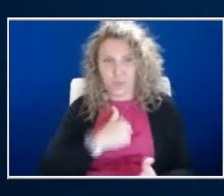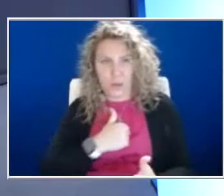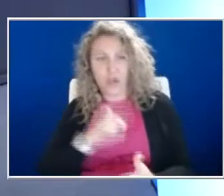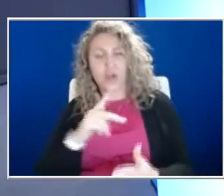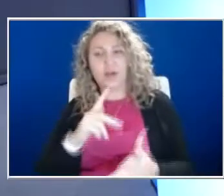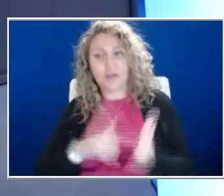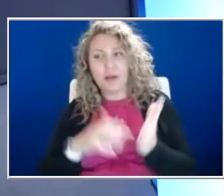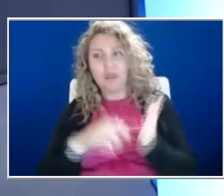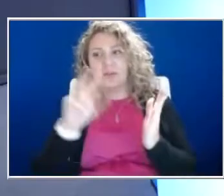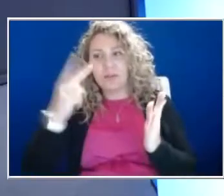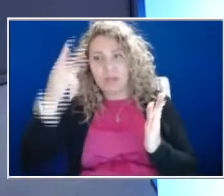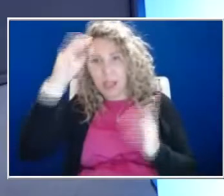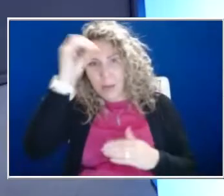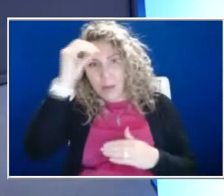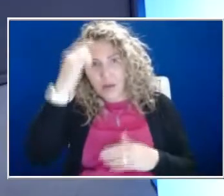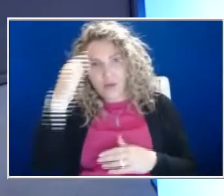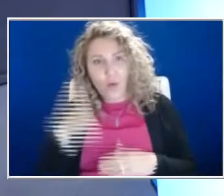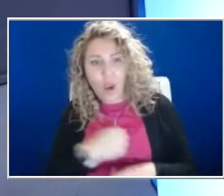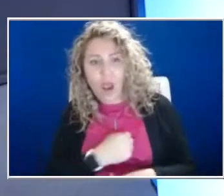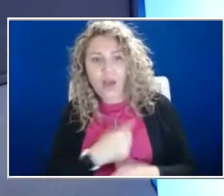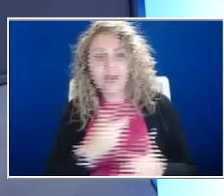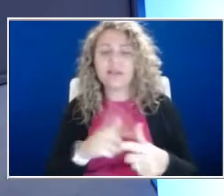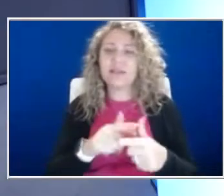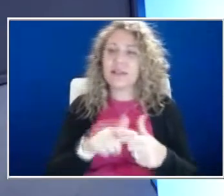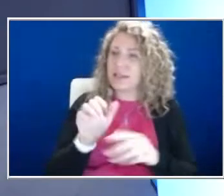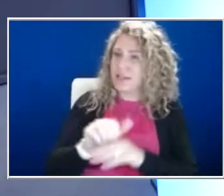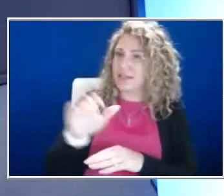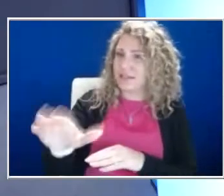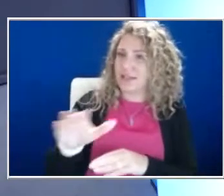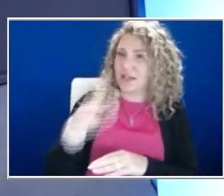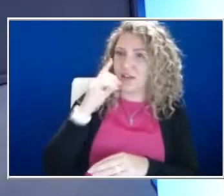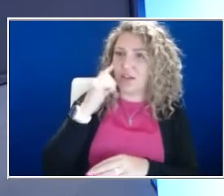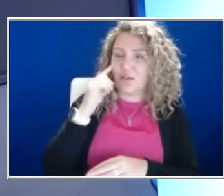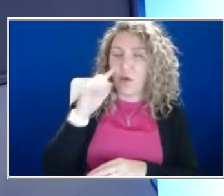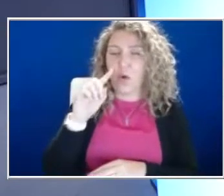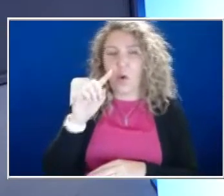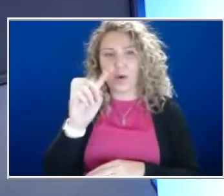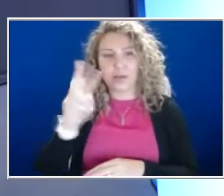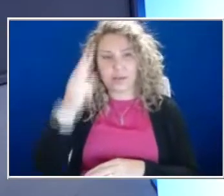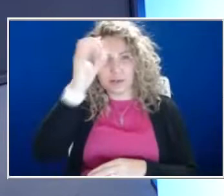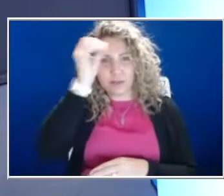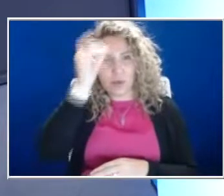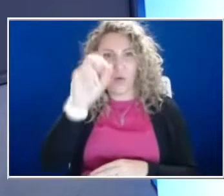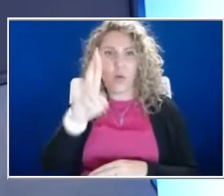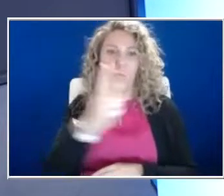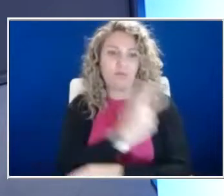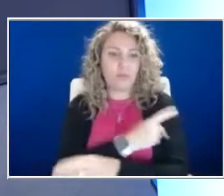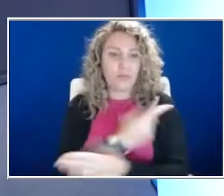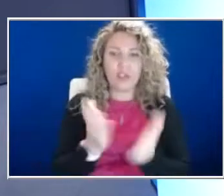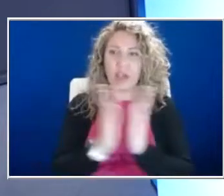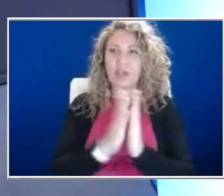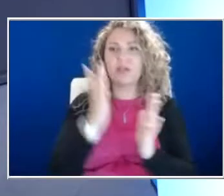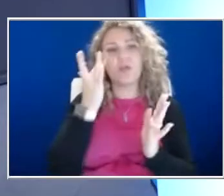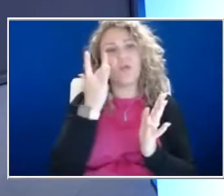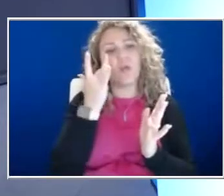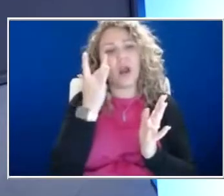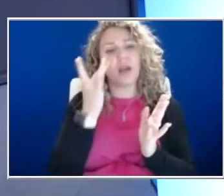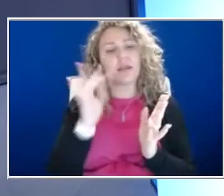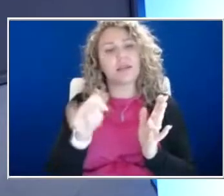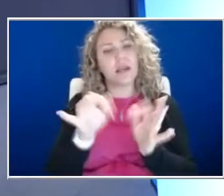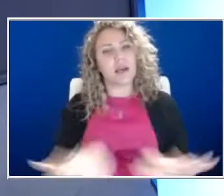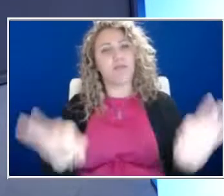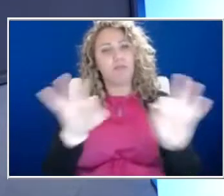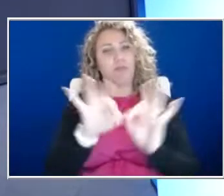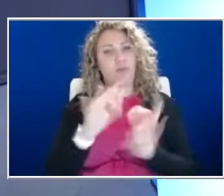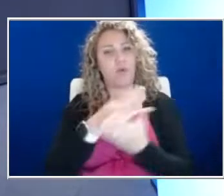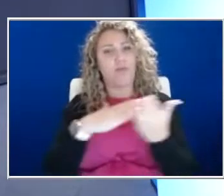come to us, and then we often send people for those second opinions, or patients may ask for one. But why is that such an important step in seeking the